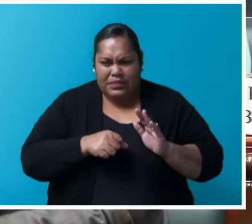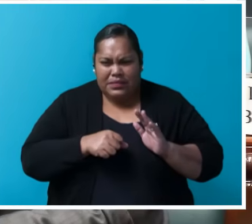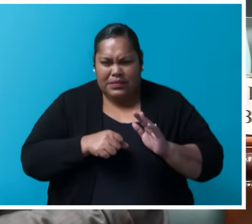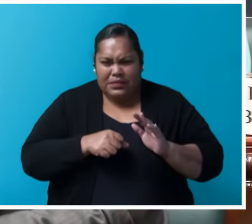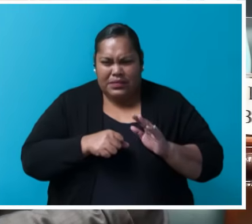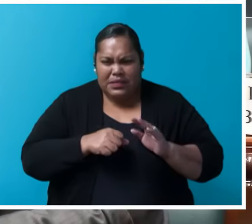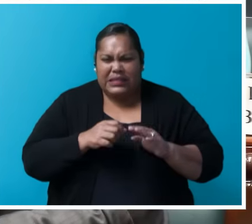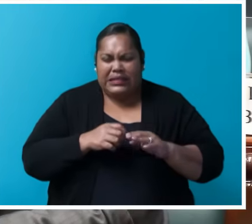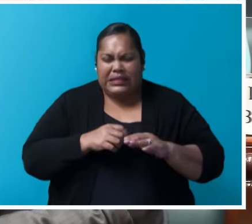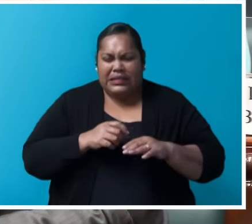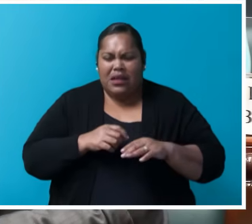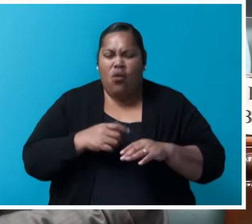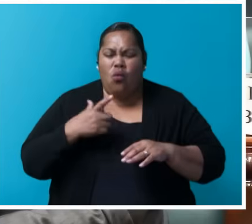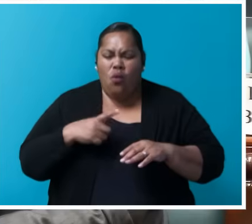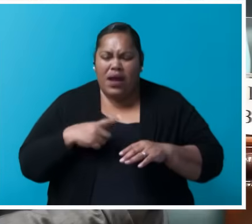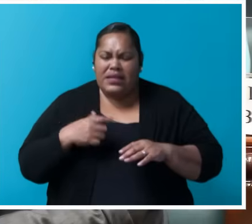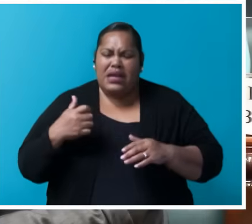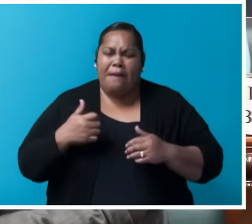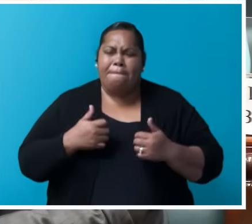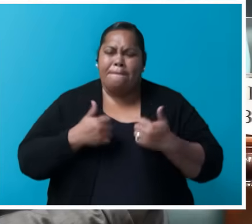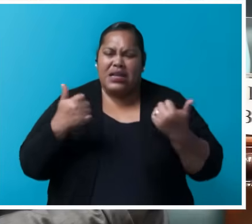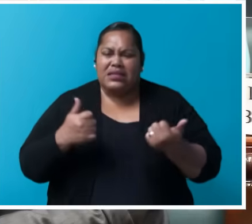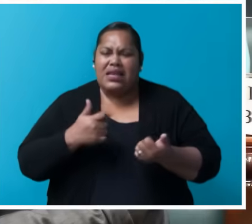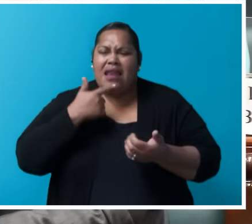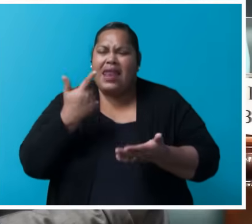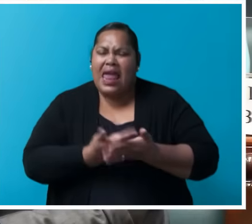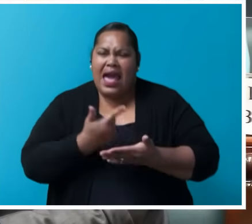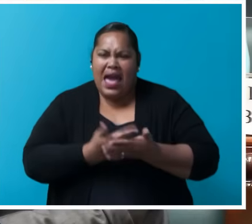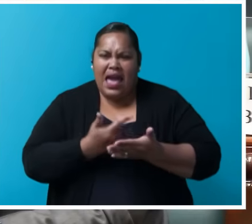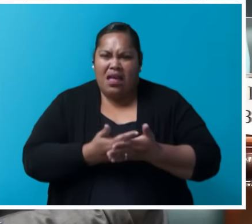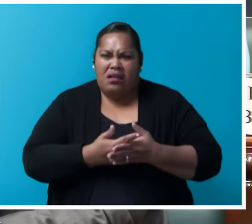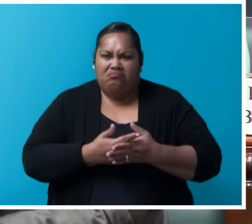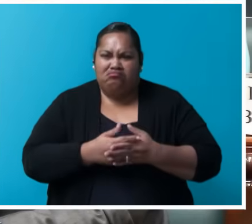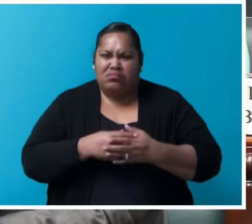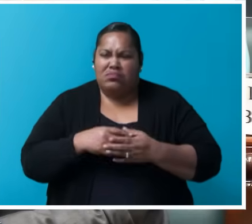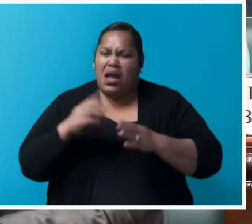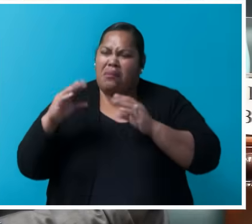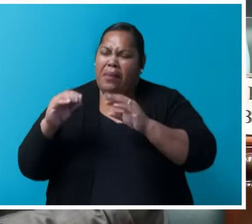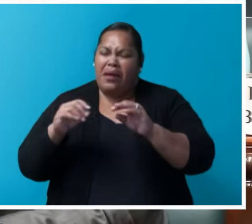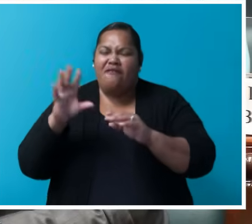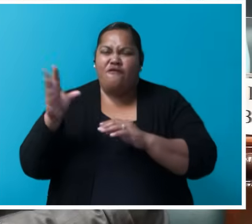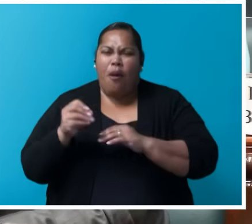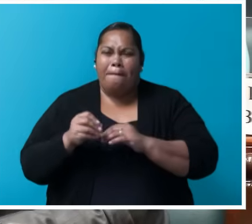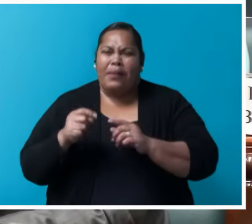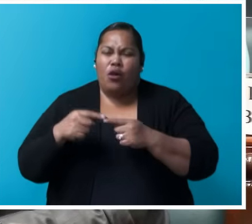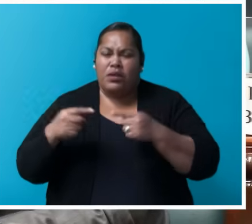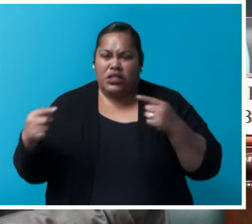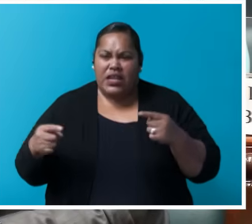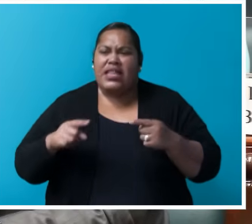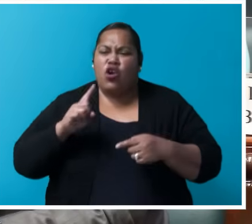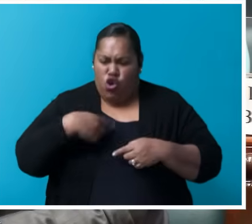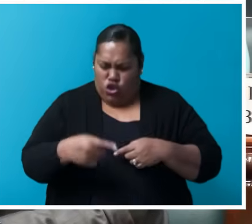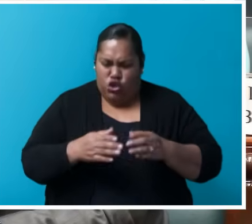was so much lying that went out from the opposition, and they're still continuing with